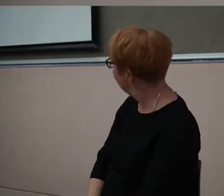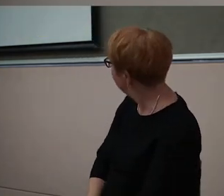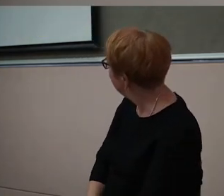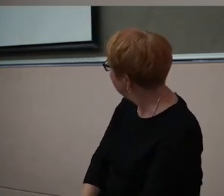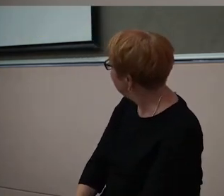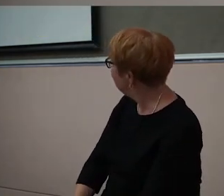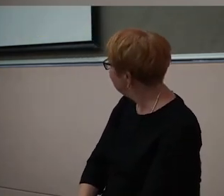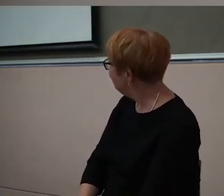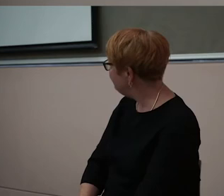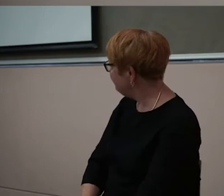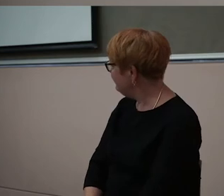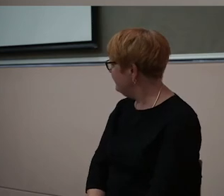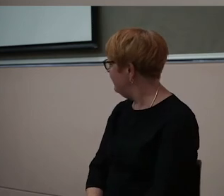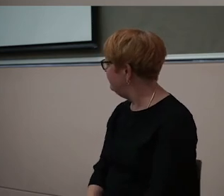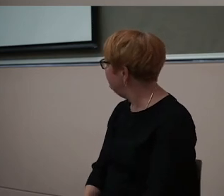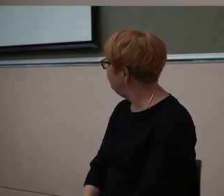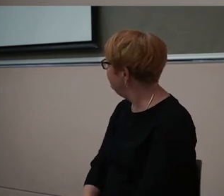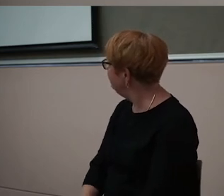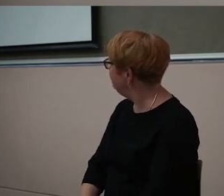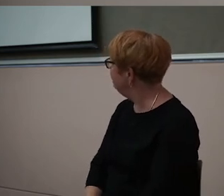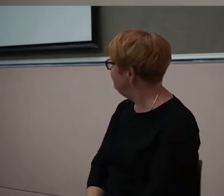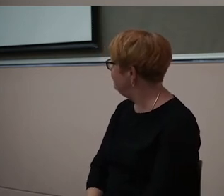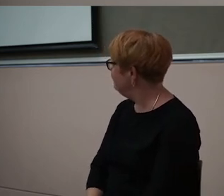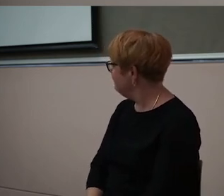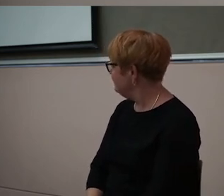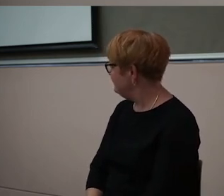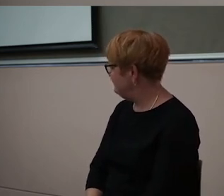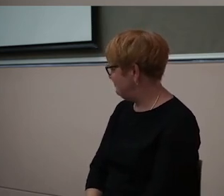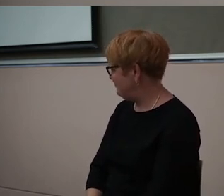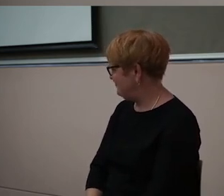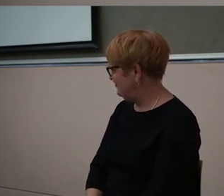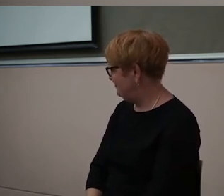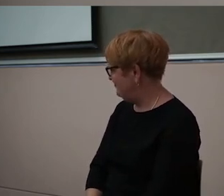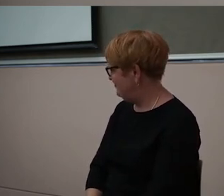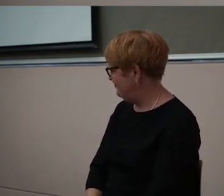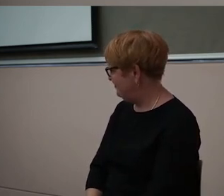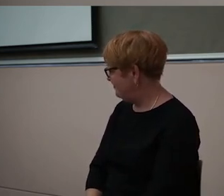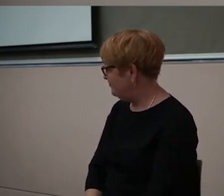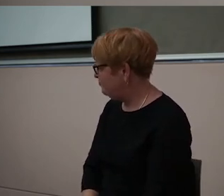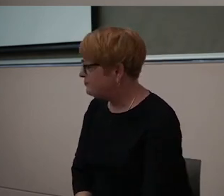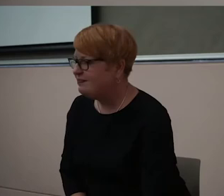it. And I think now, I'm clinging on to it, but for a long time, I suppose I wanted to fit in.